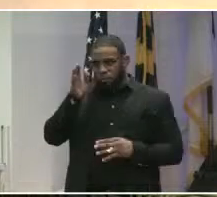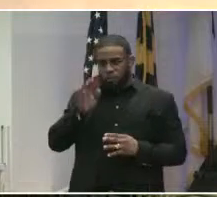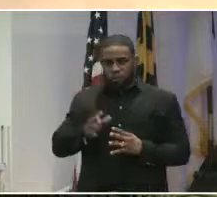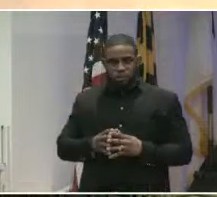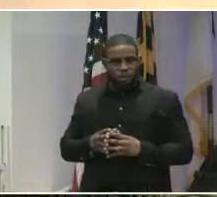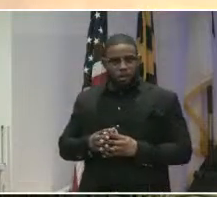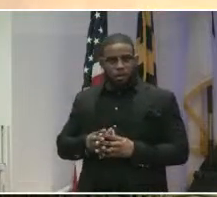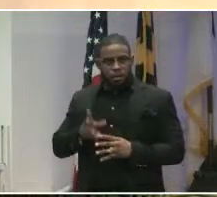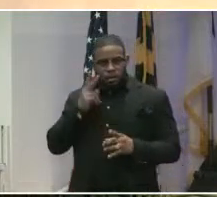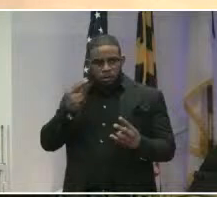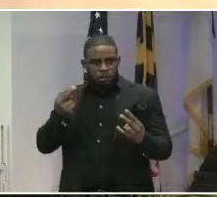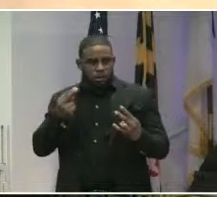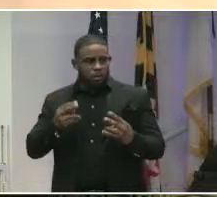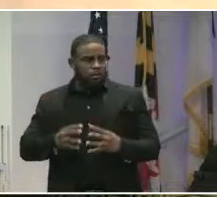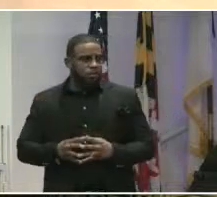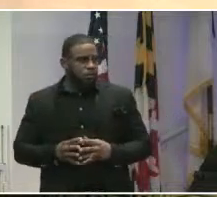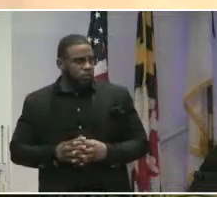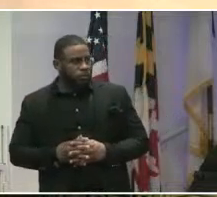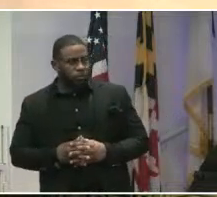I see you looking at me.